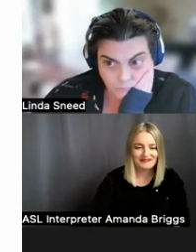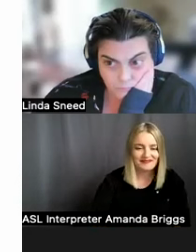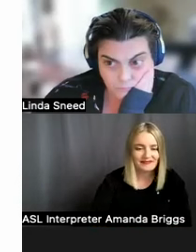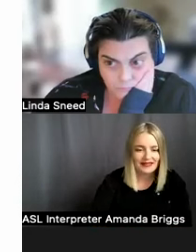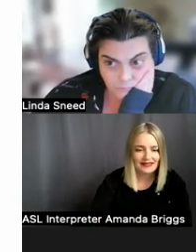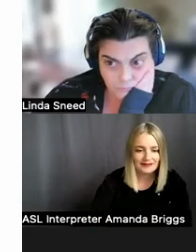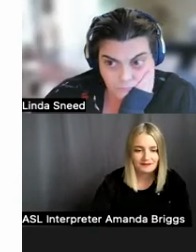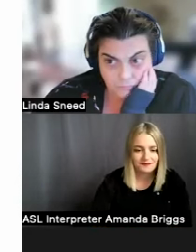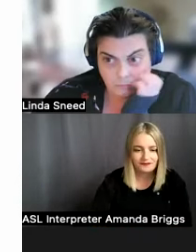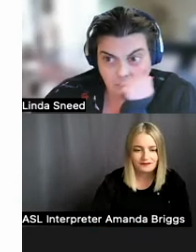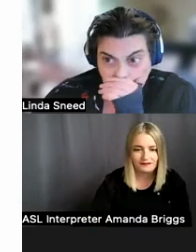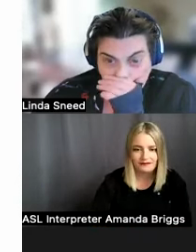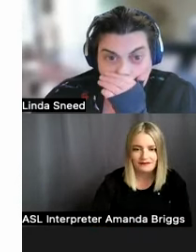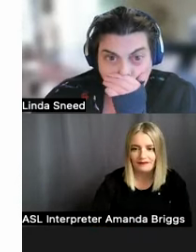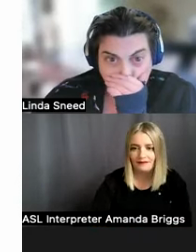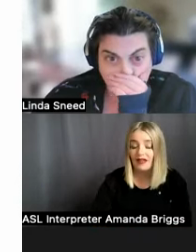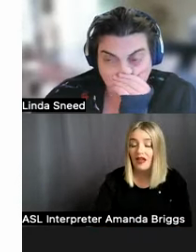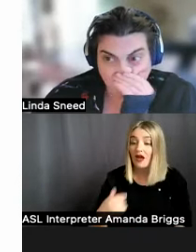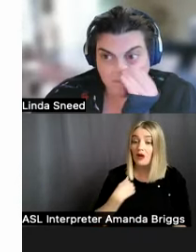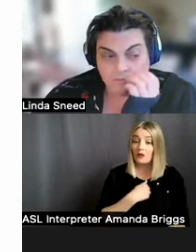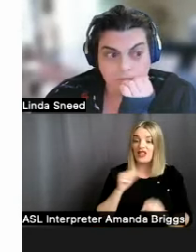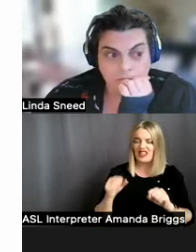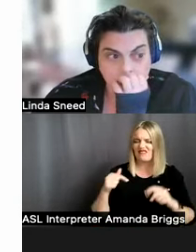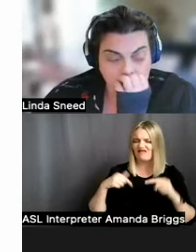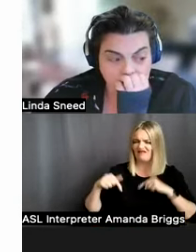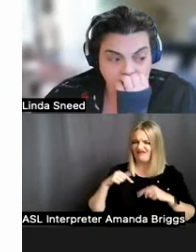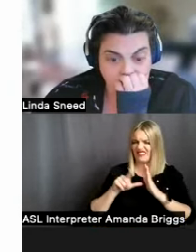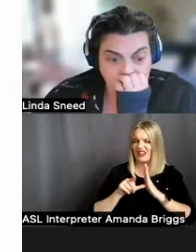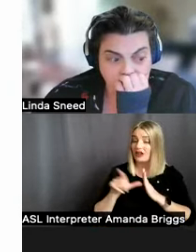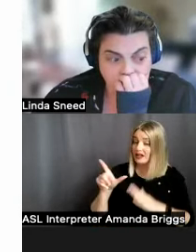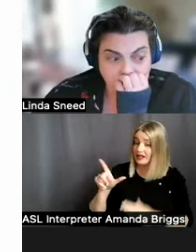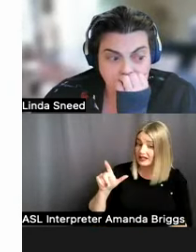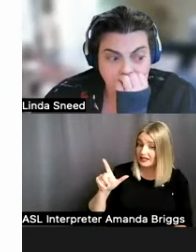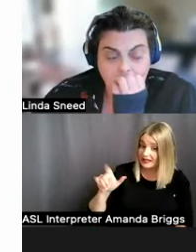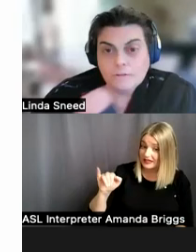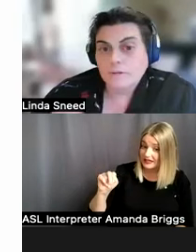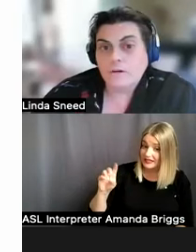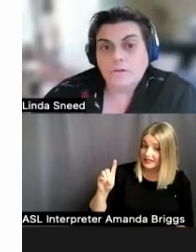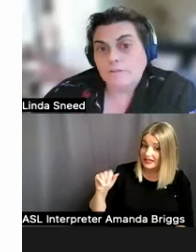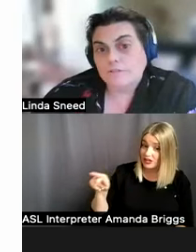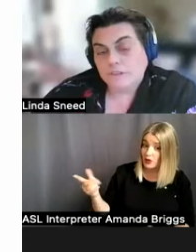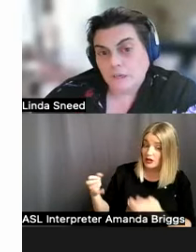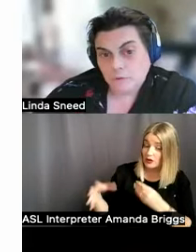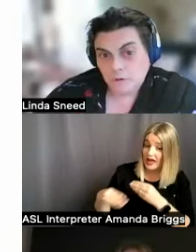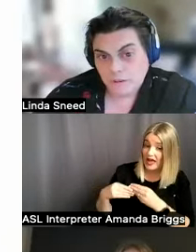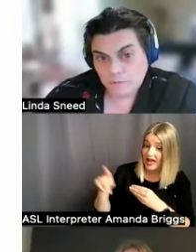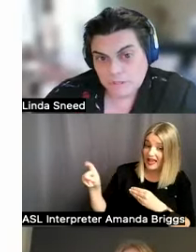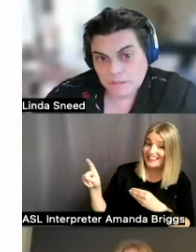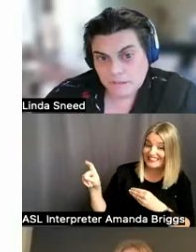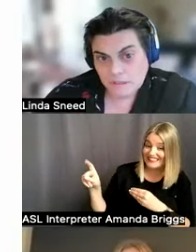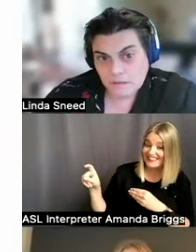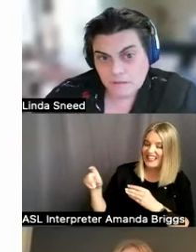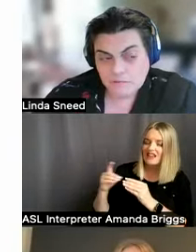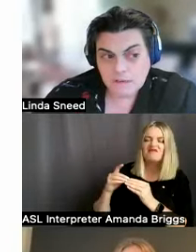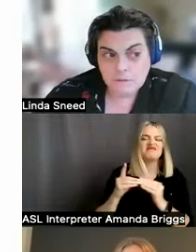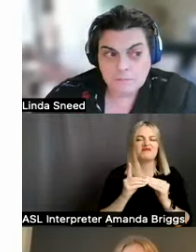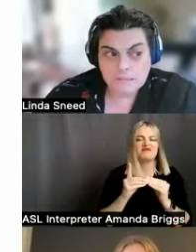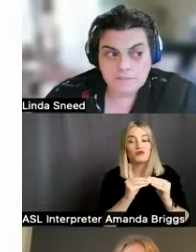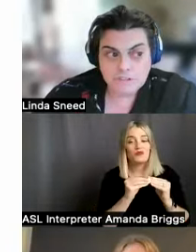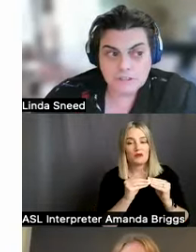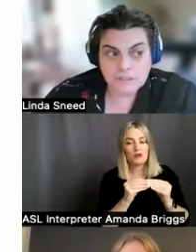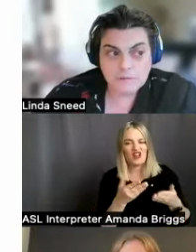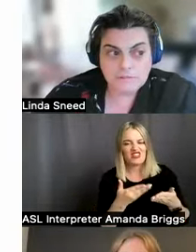Great. We can all go back to all of this stuff later. So I'm just going to go through all the changes. Linda, did you want to add in? Oh, I was just going to add one more thing, which is that this may